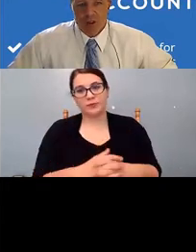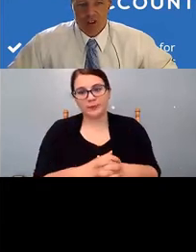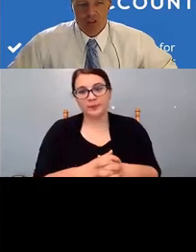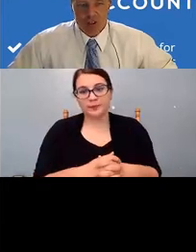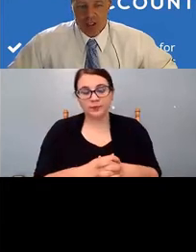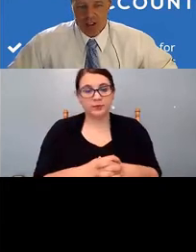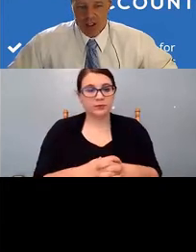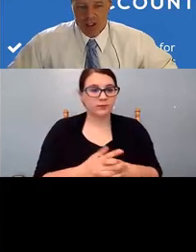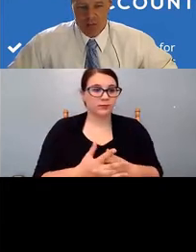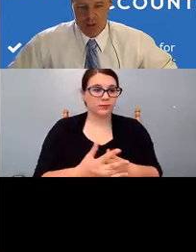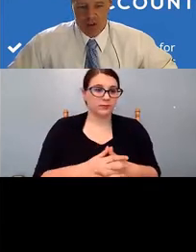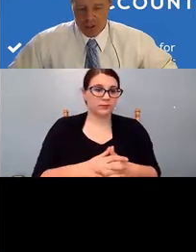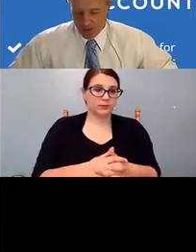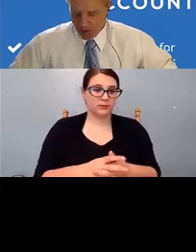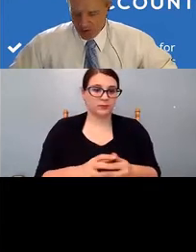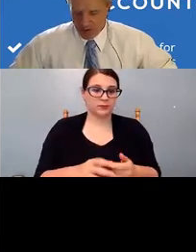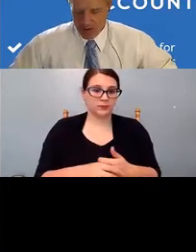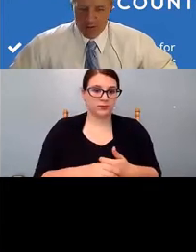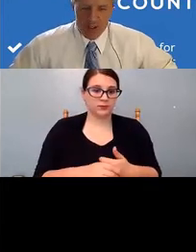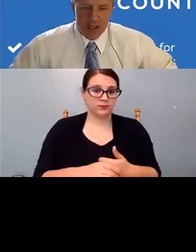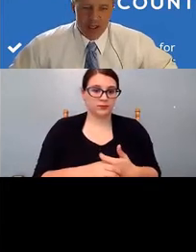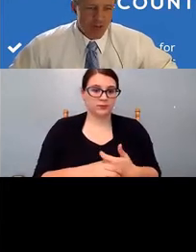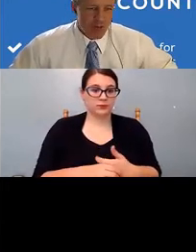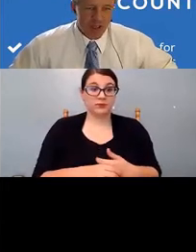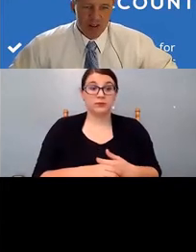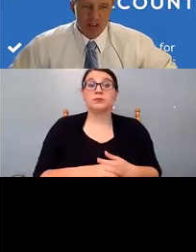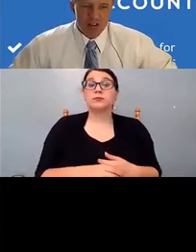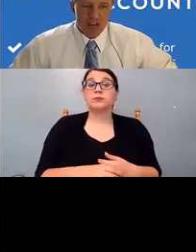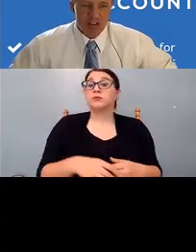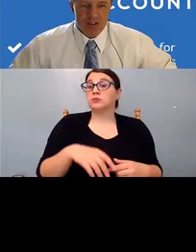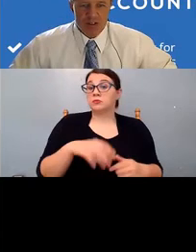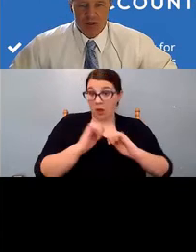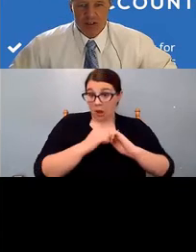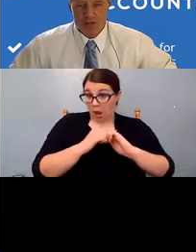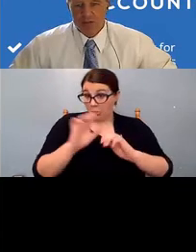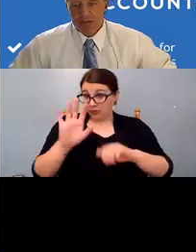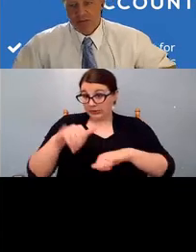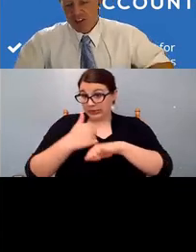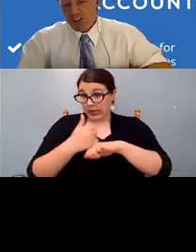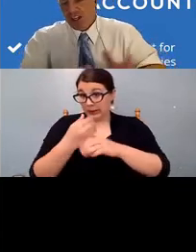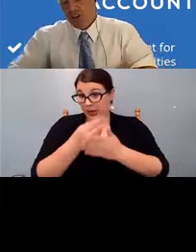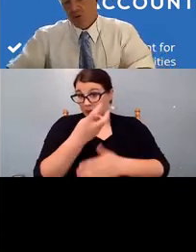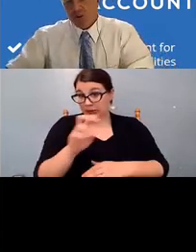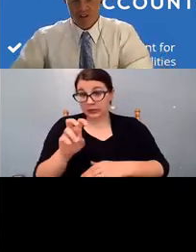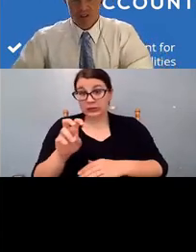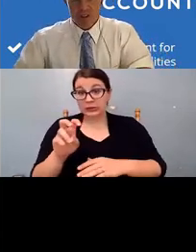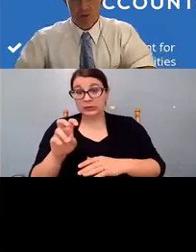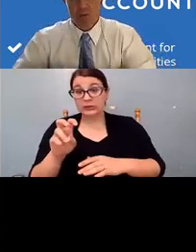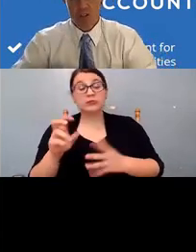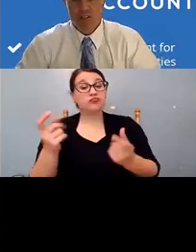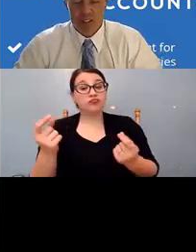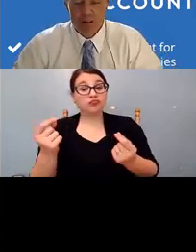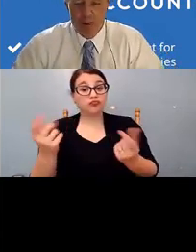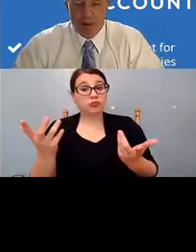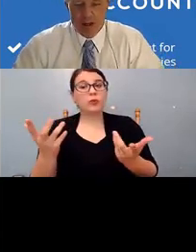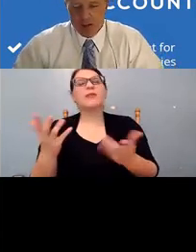And once you've selected your contribution options, then from there it's finishing out the rest of the